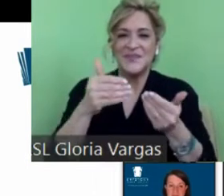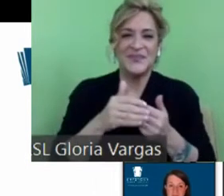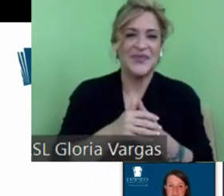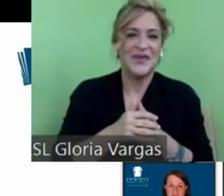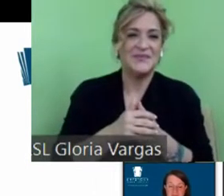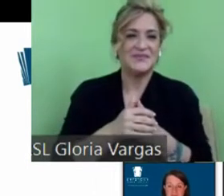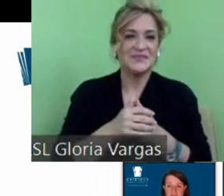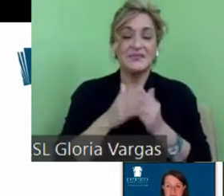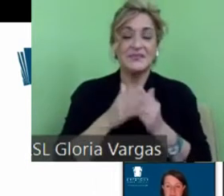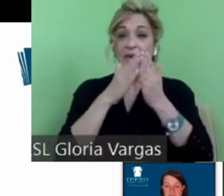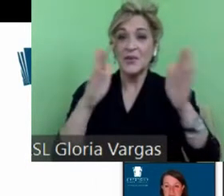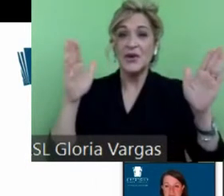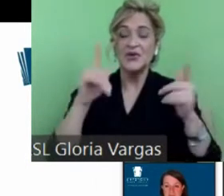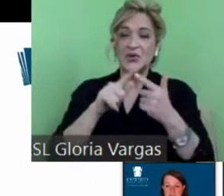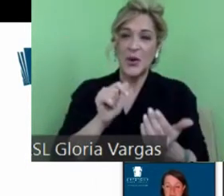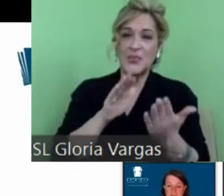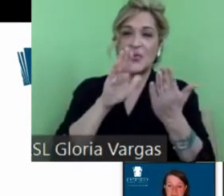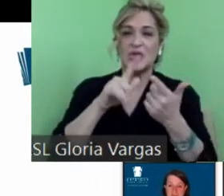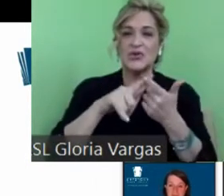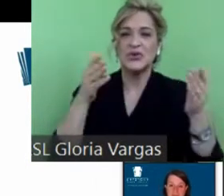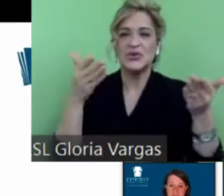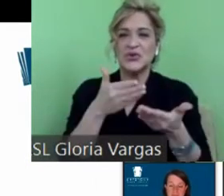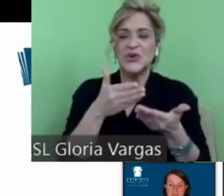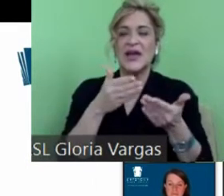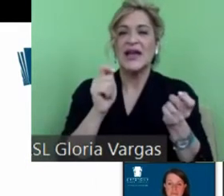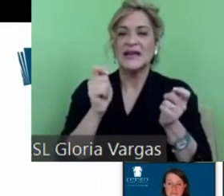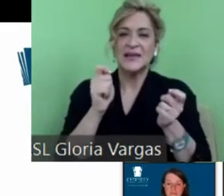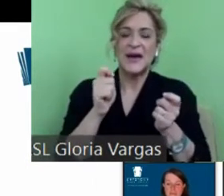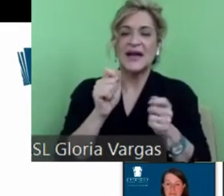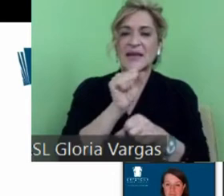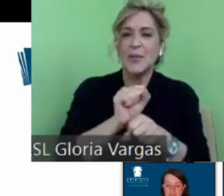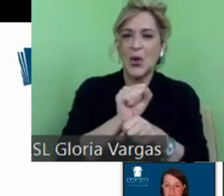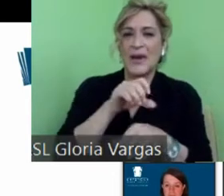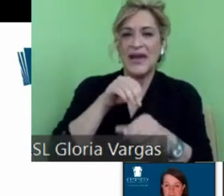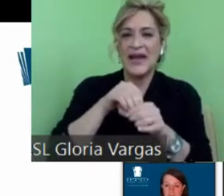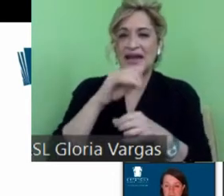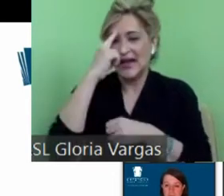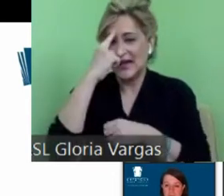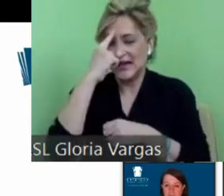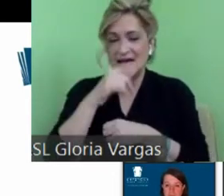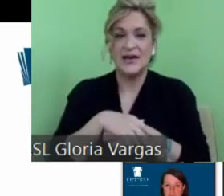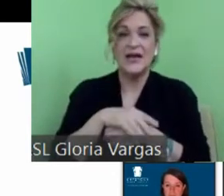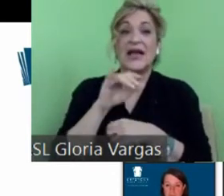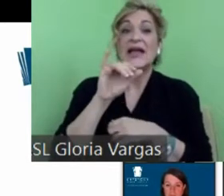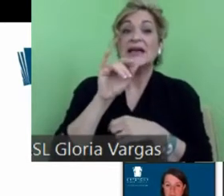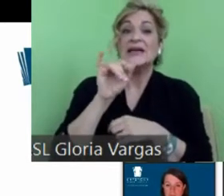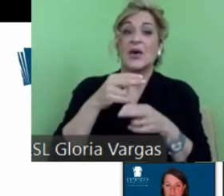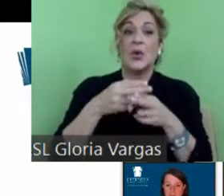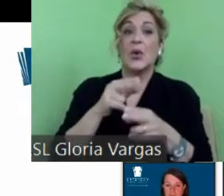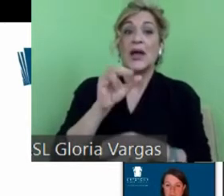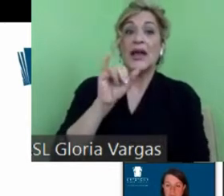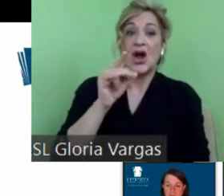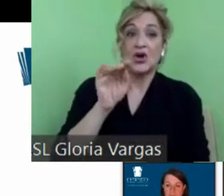Our broad-based approach to introducing customized employment in India is our inaugural certificate course in